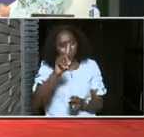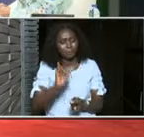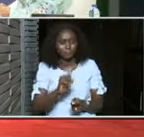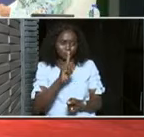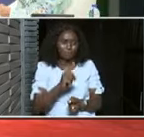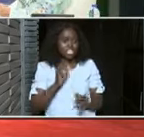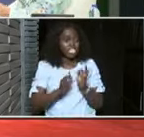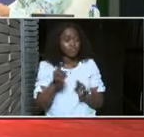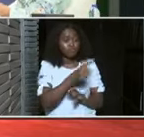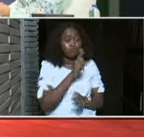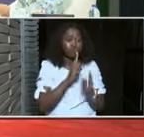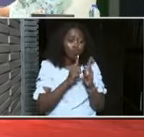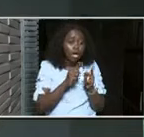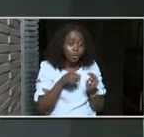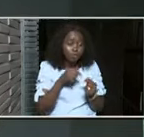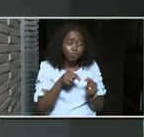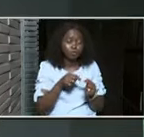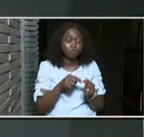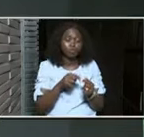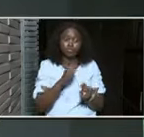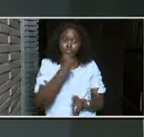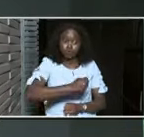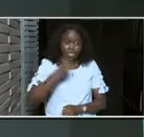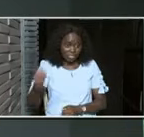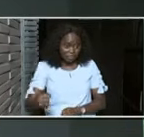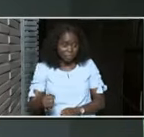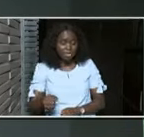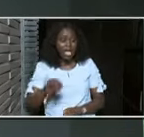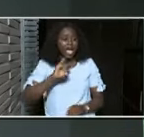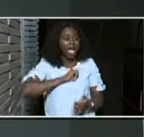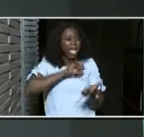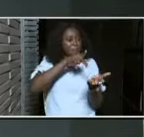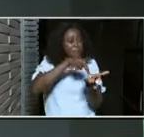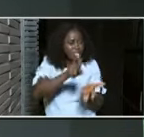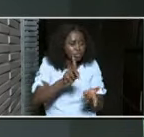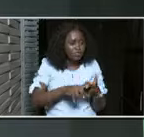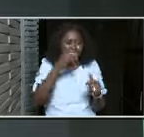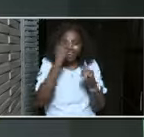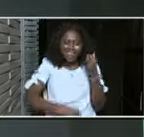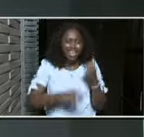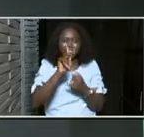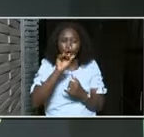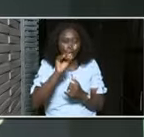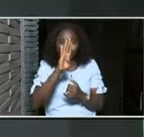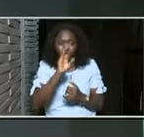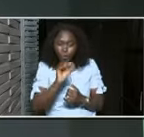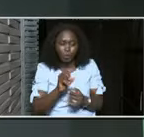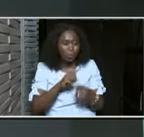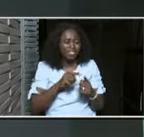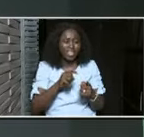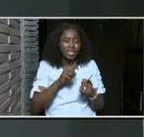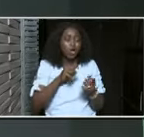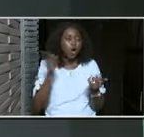are talking of scholarship, in fact, I paid to the last kobo up to the time I was leaving. In